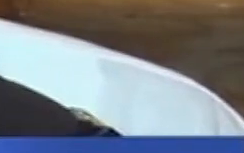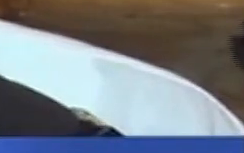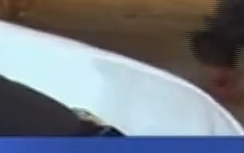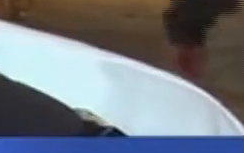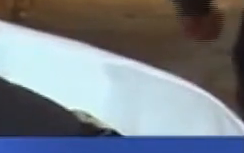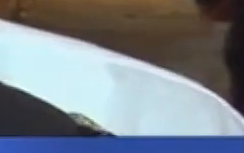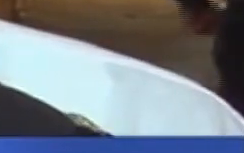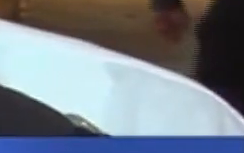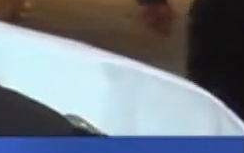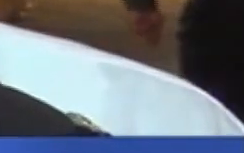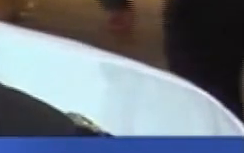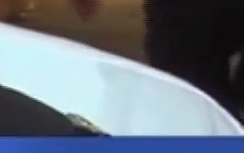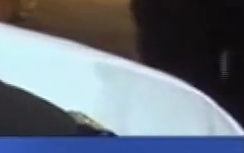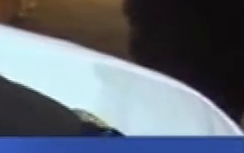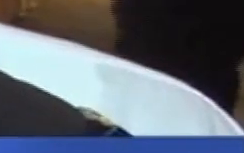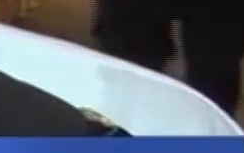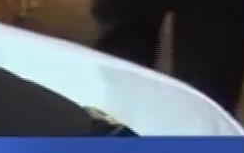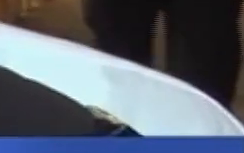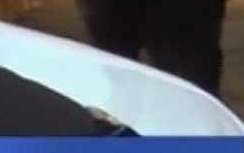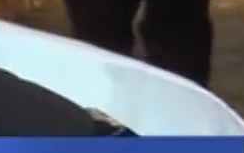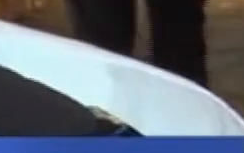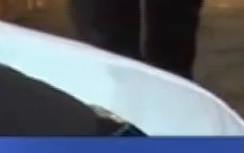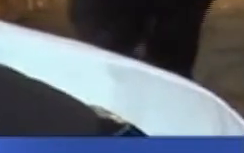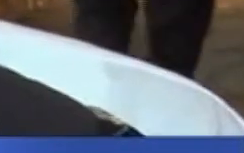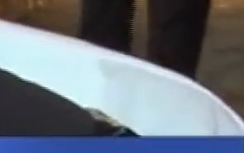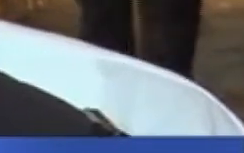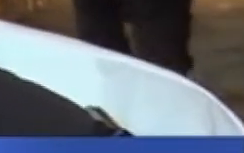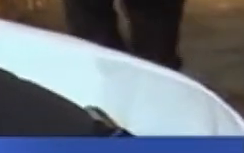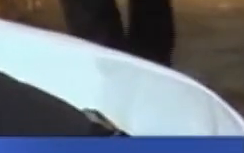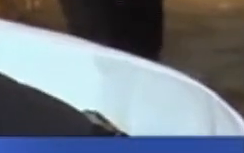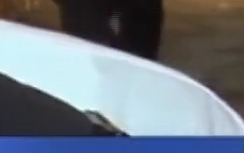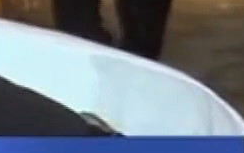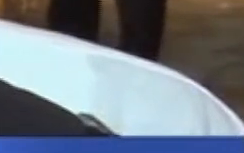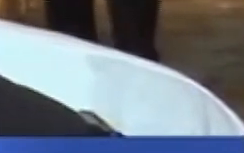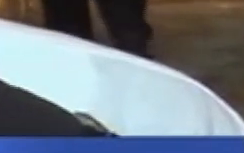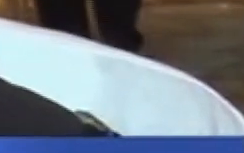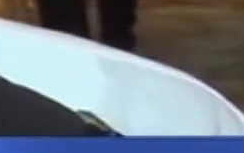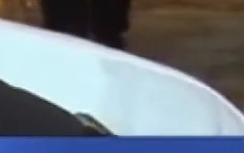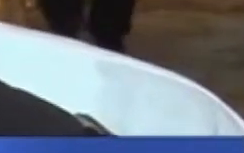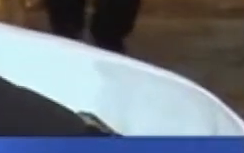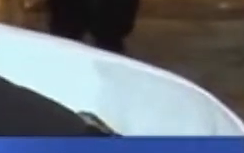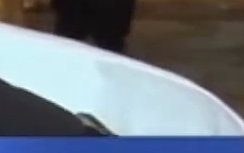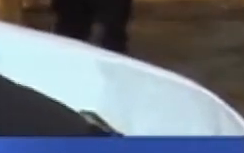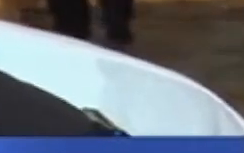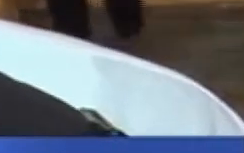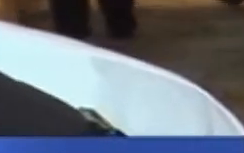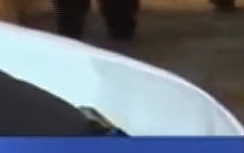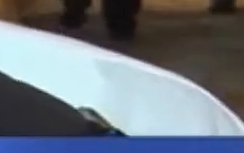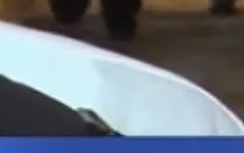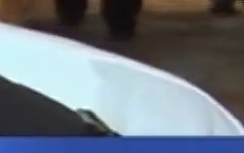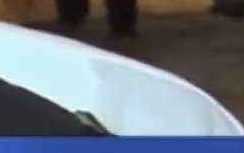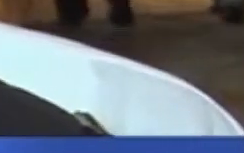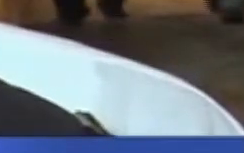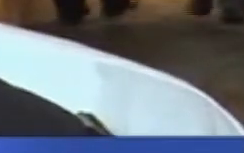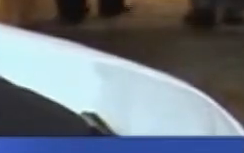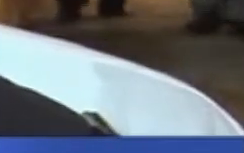youth who are mostly unemployed, which is a pity. And we would, if we are able to move the development way, we